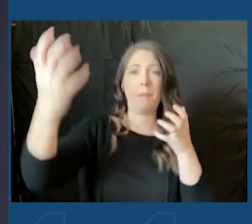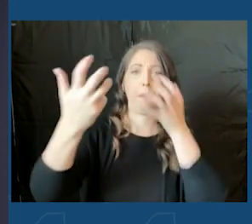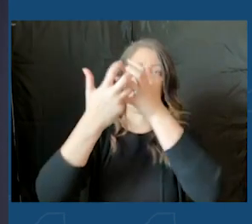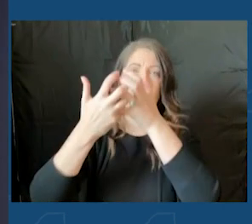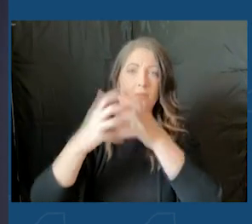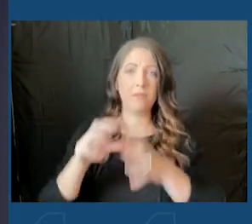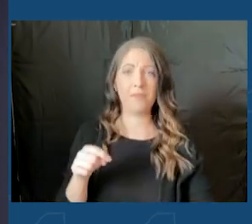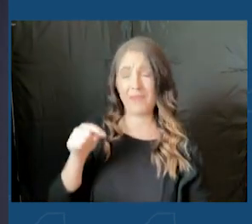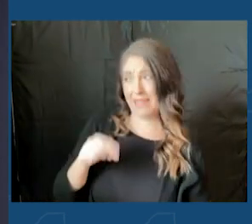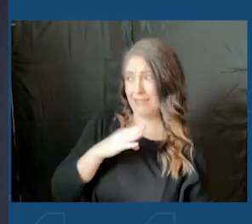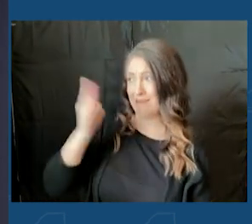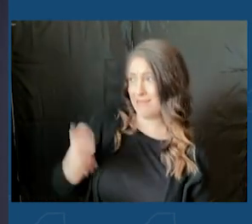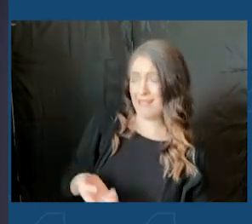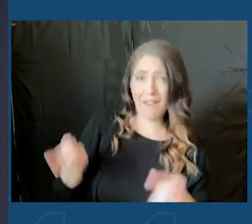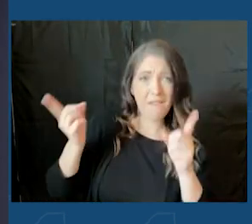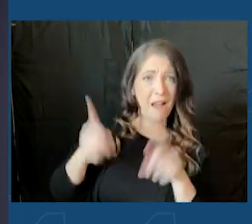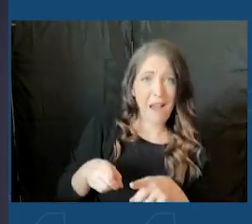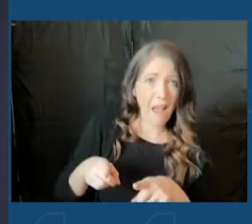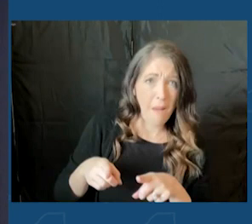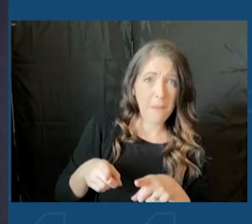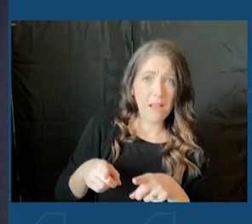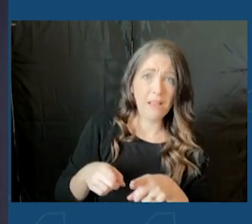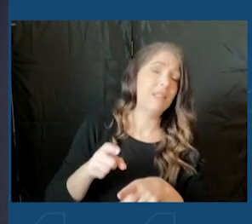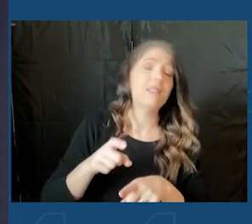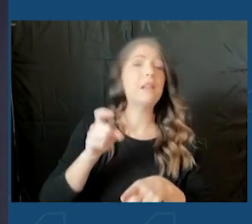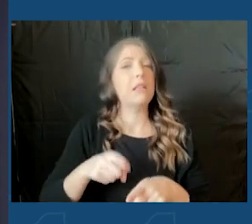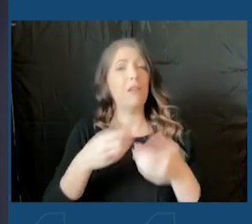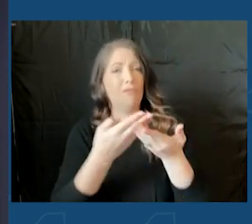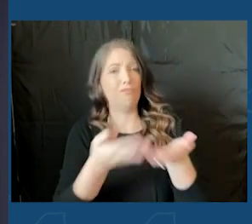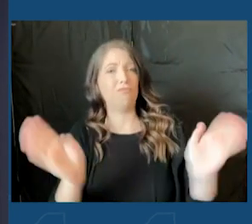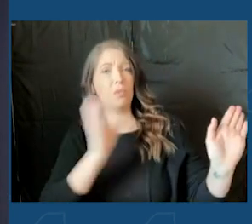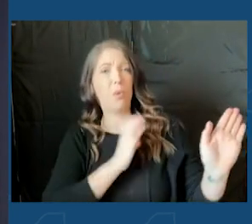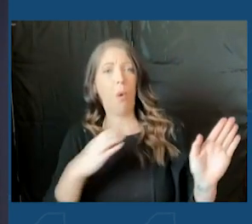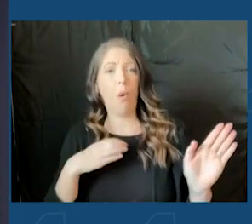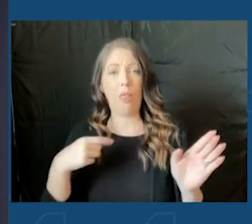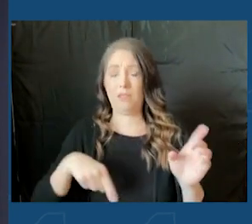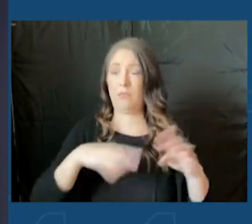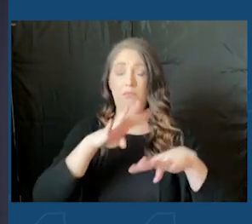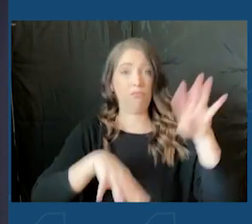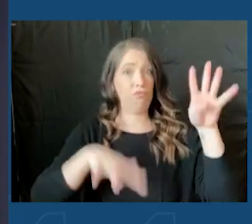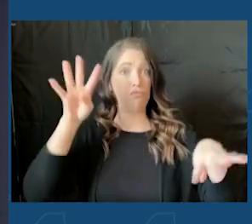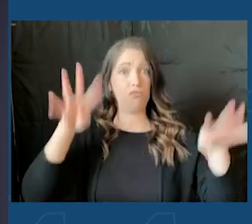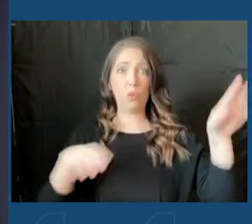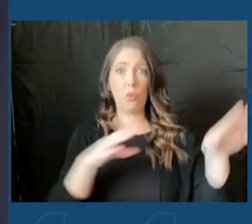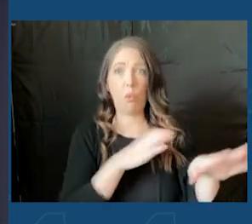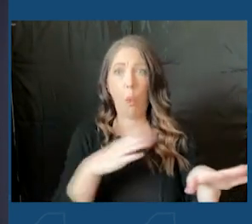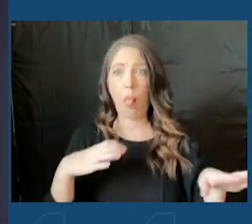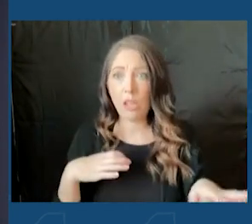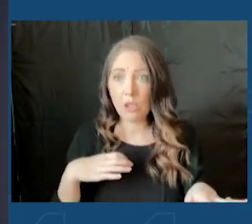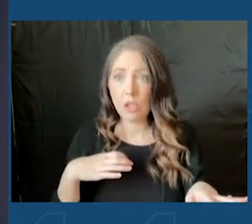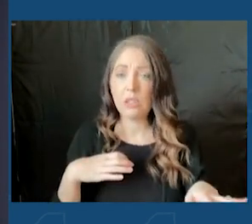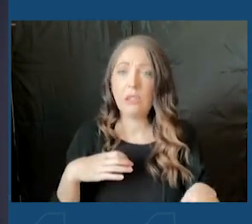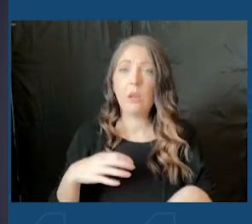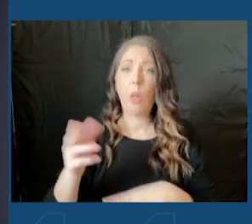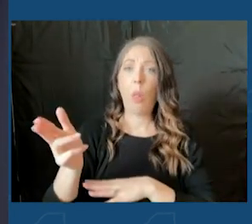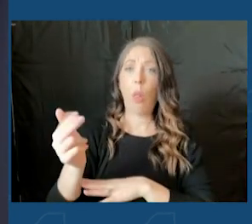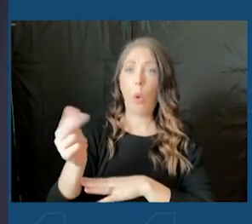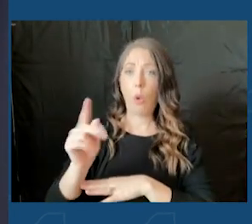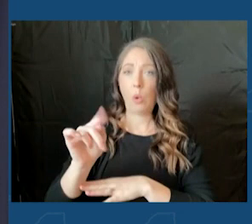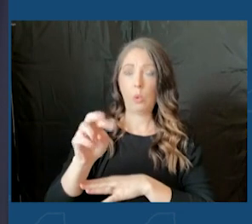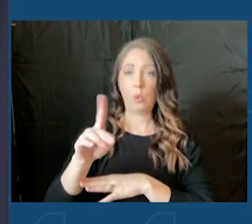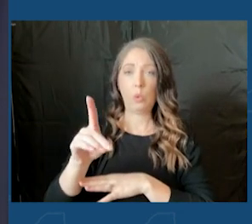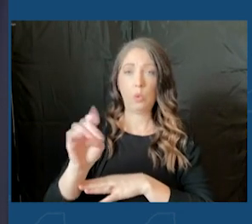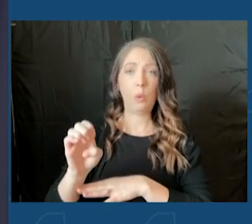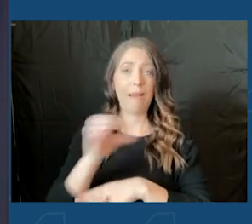happened without this broad coalition. It's really the most diverse coalition I've ever worked in. The Hotel Trades Council has been a great